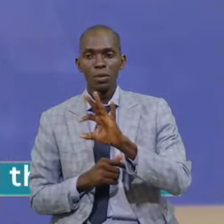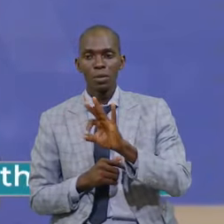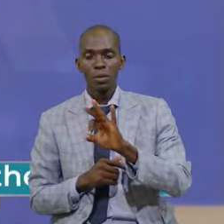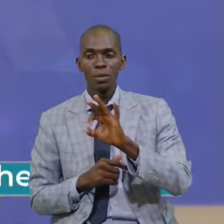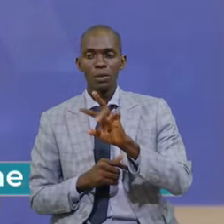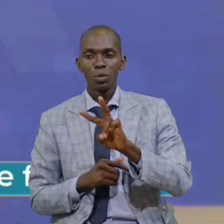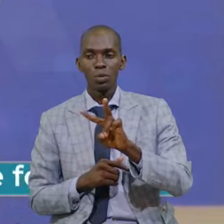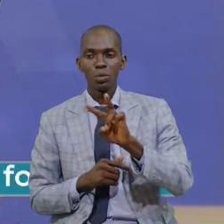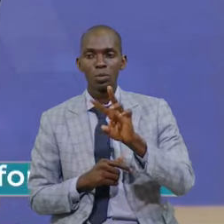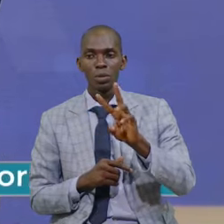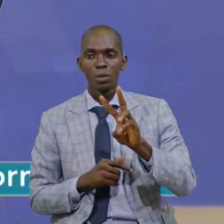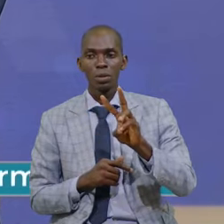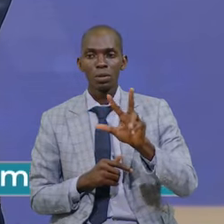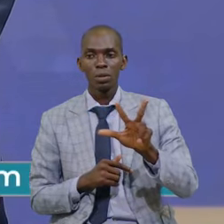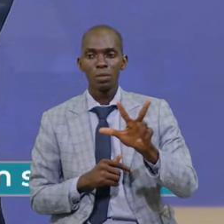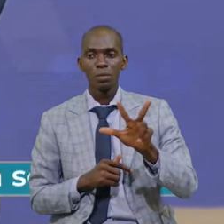234-9154-449263.